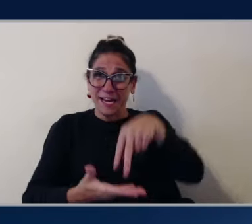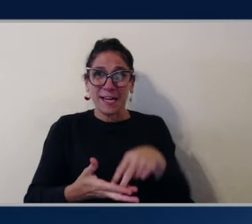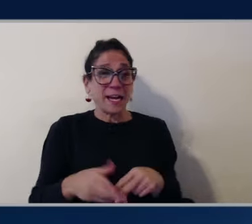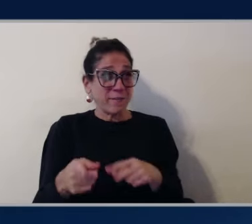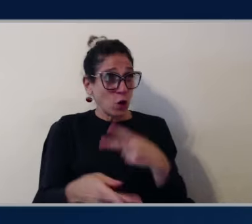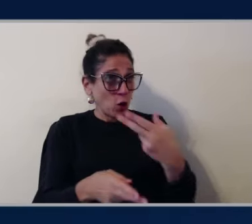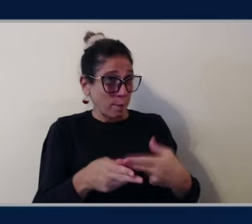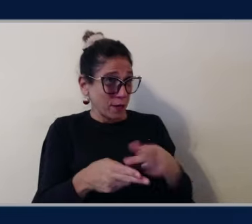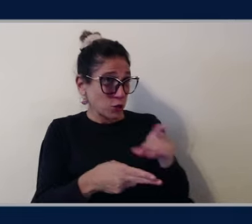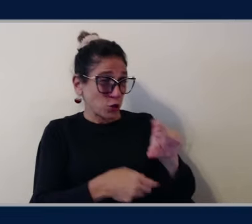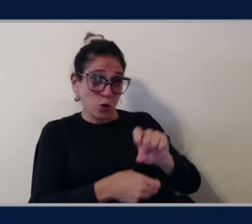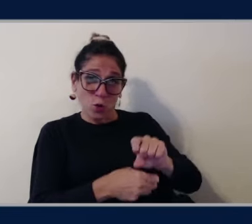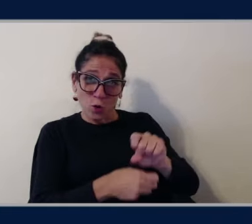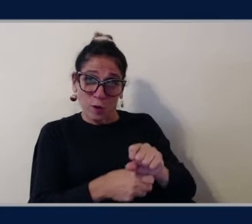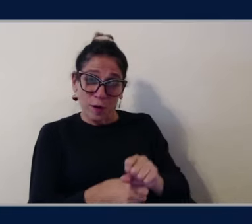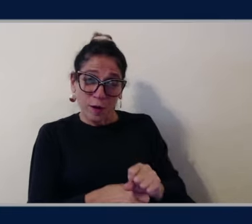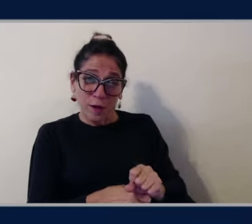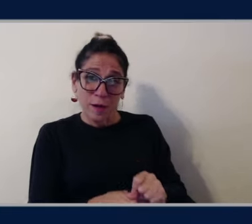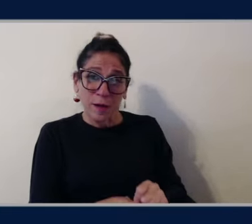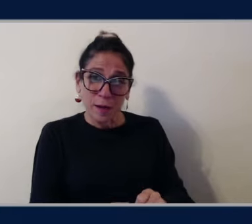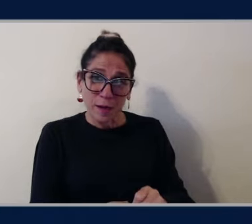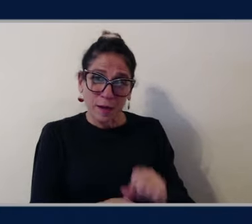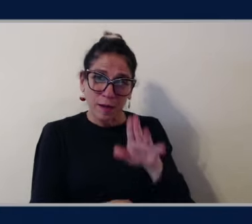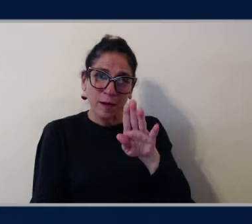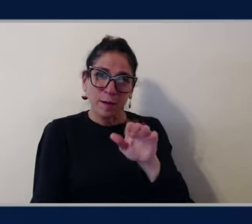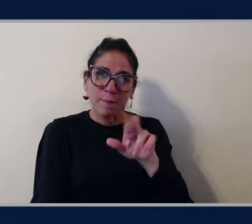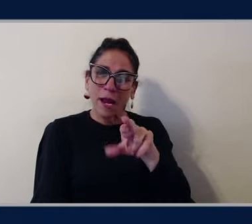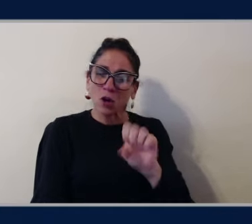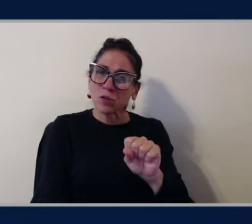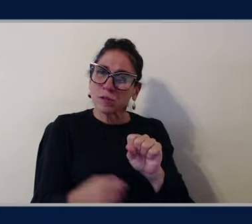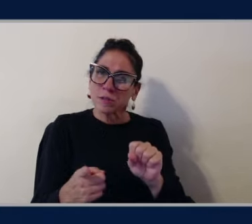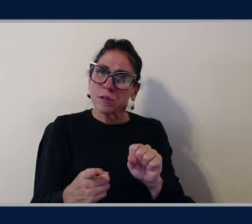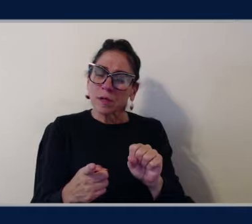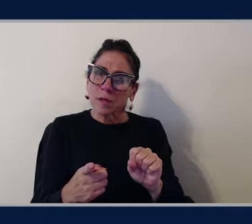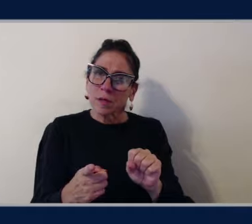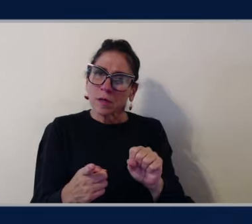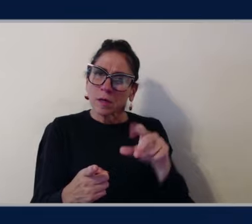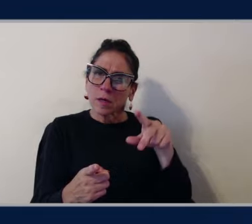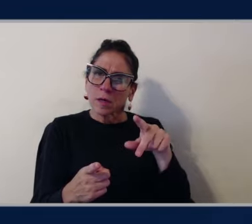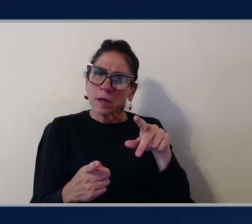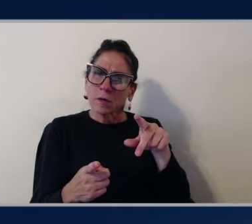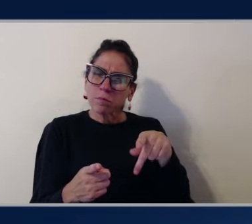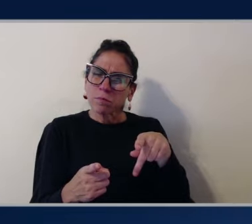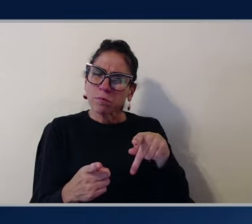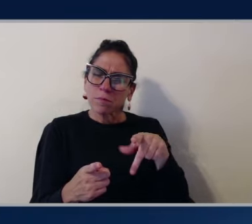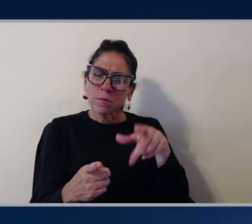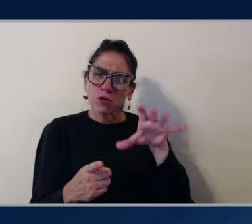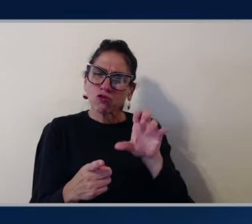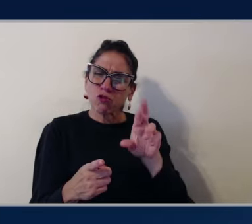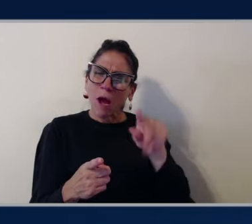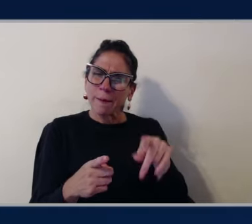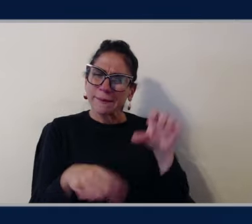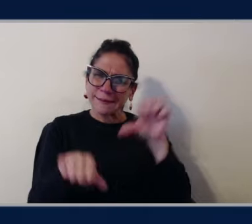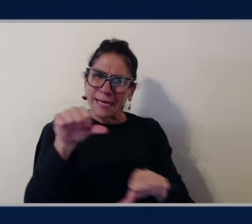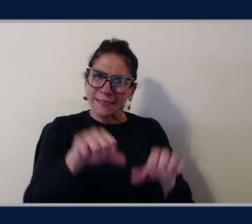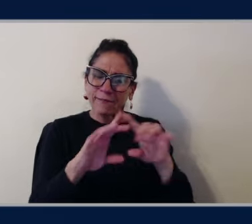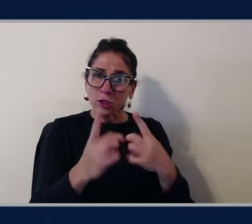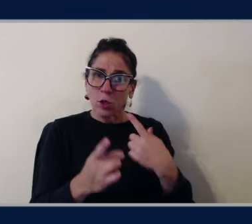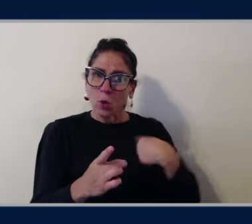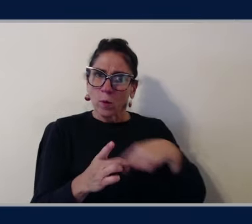you worked for Bayer's Crop Science Division. Tell us a little bit about that. Well, we're one of the